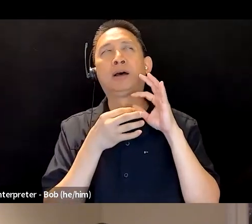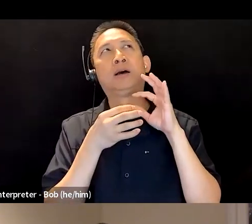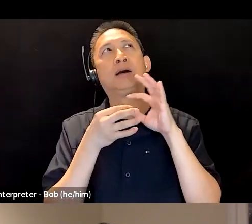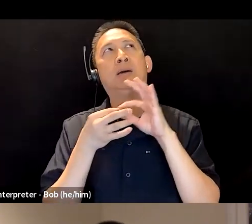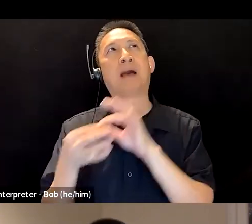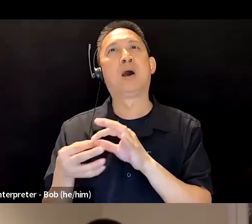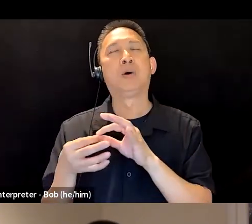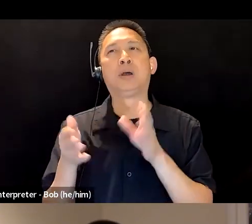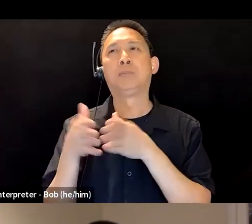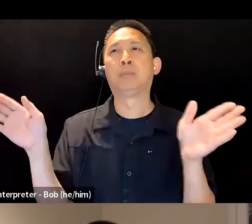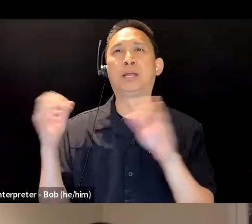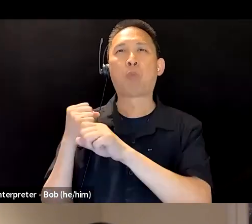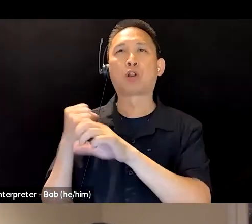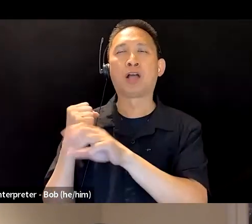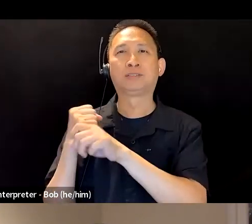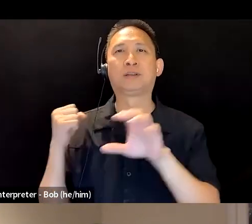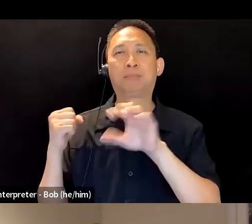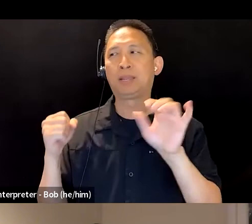public broadcasters as gateways